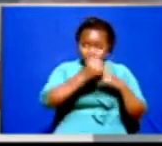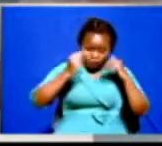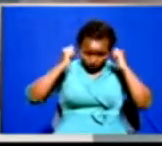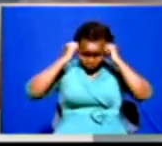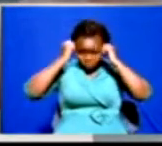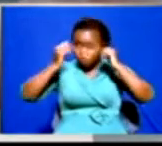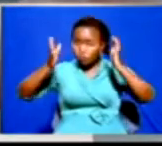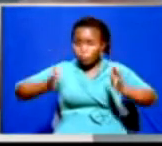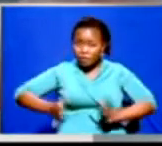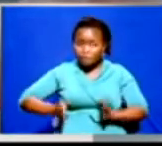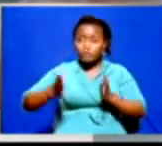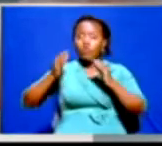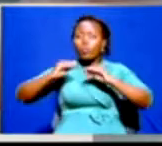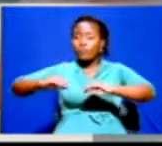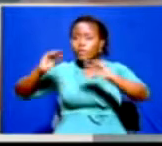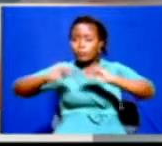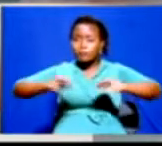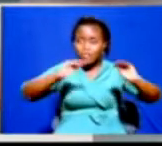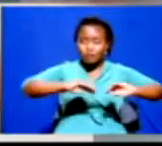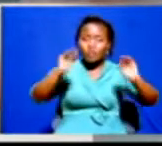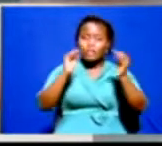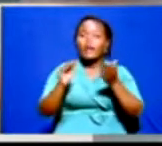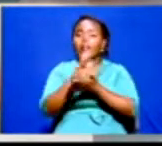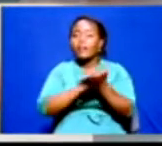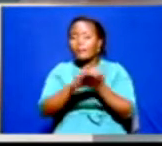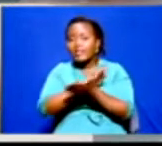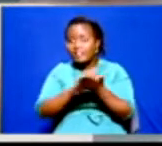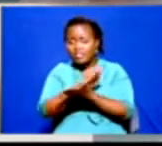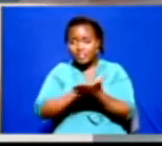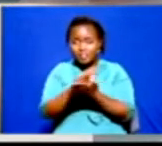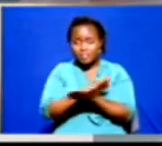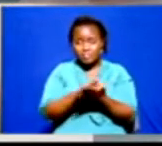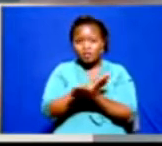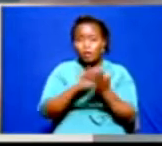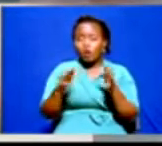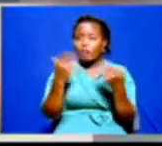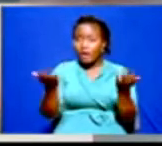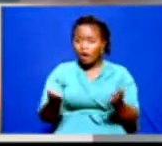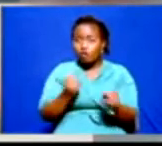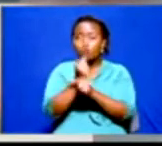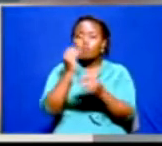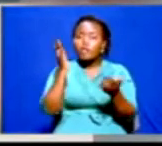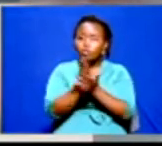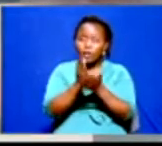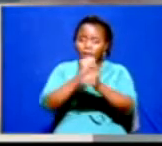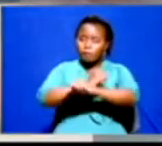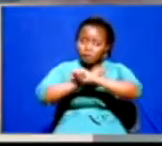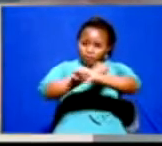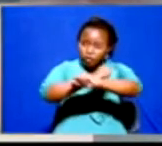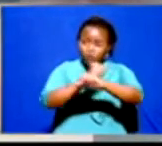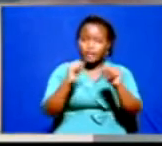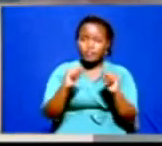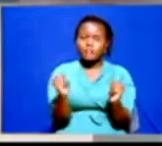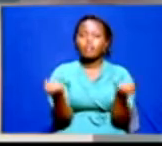through basics on how to ensure prevention and safety. Mm-hmm.